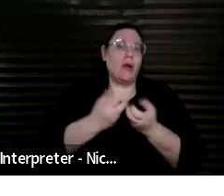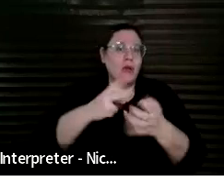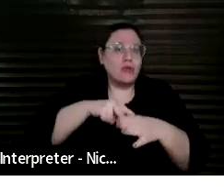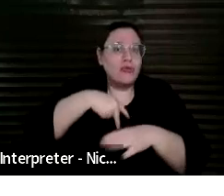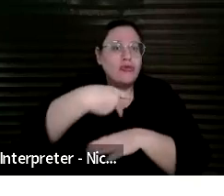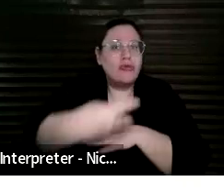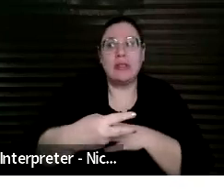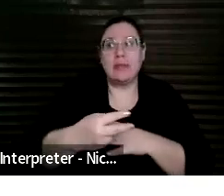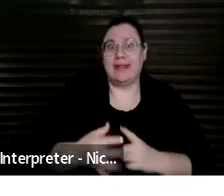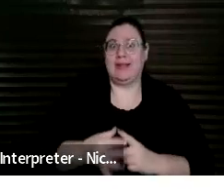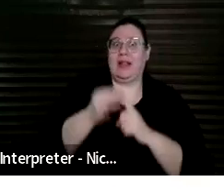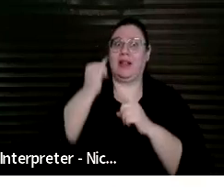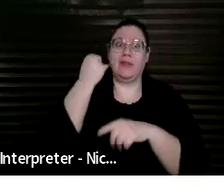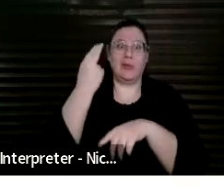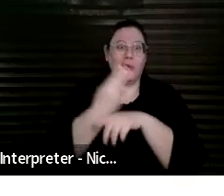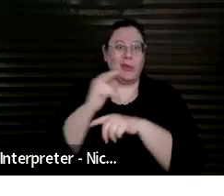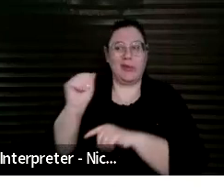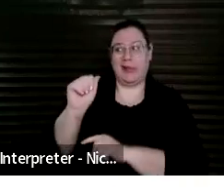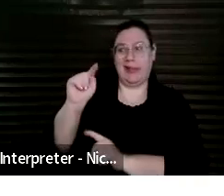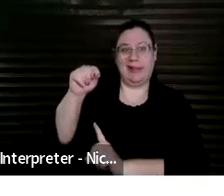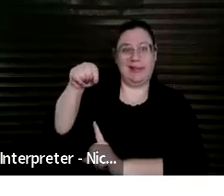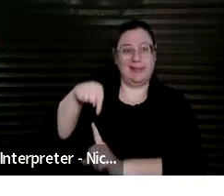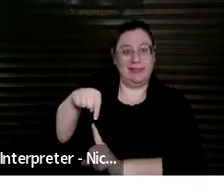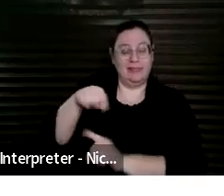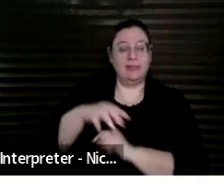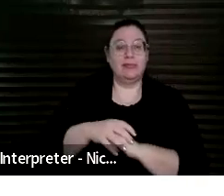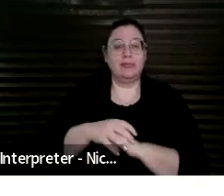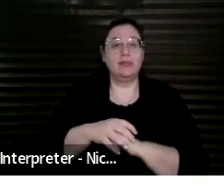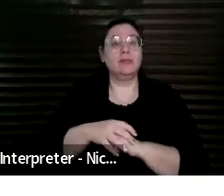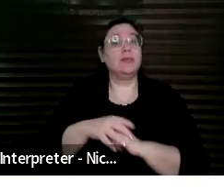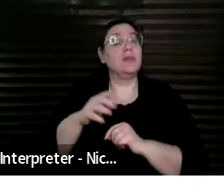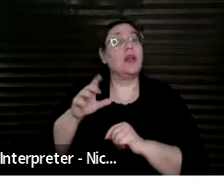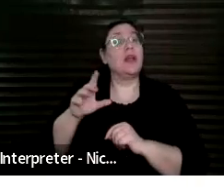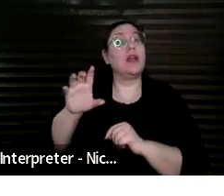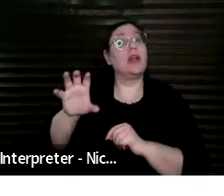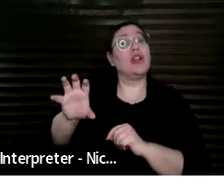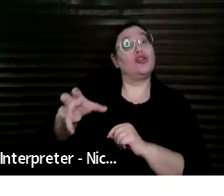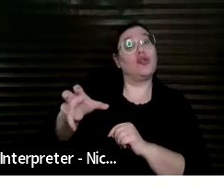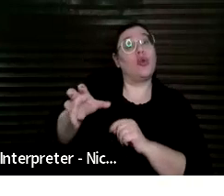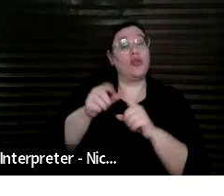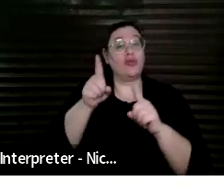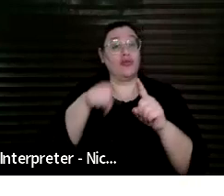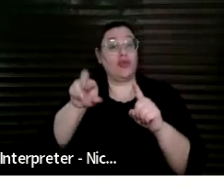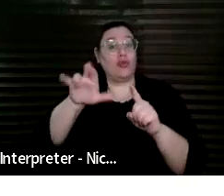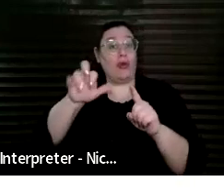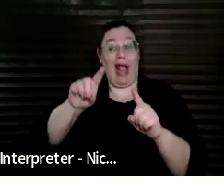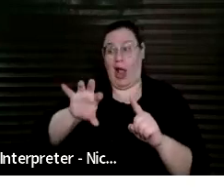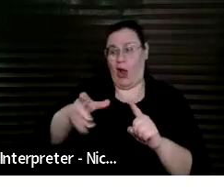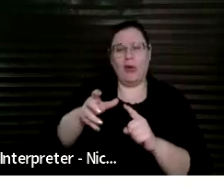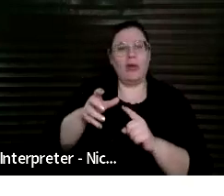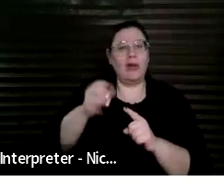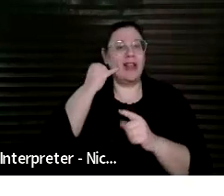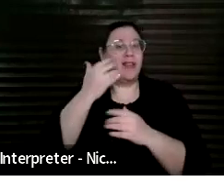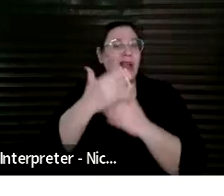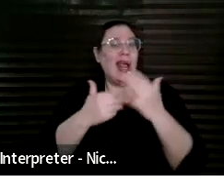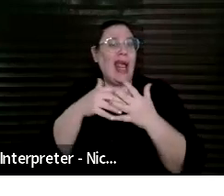using assistive devices. A round doorknob is hard to grasp for persons with limited hand